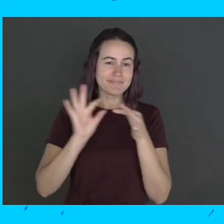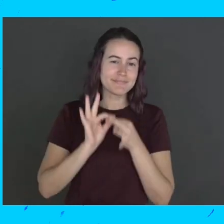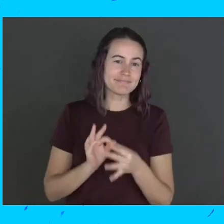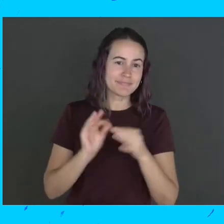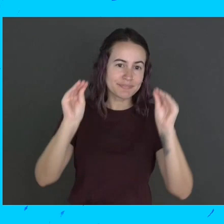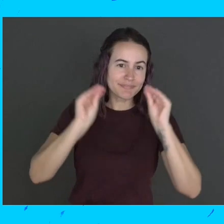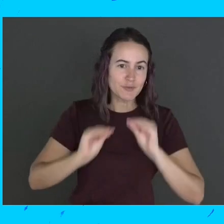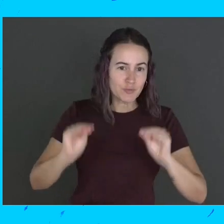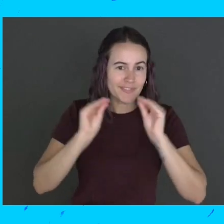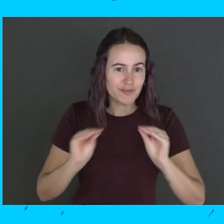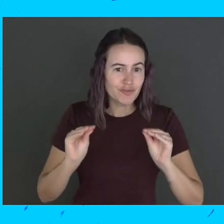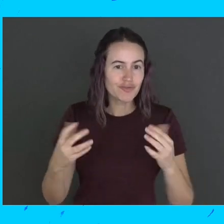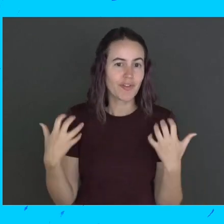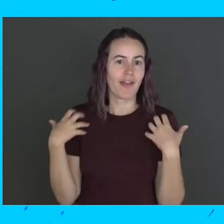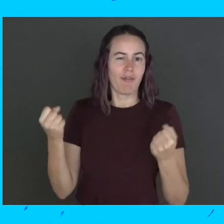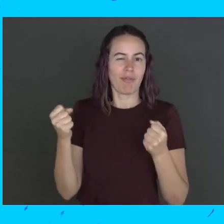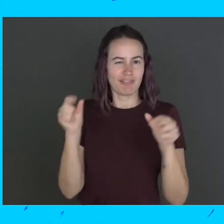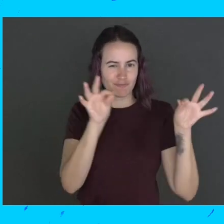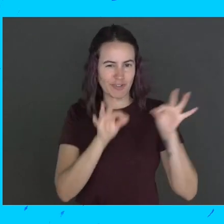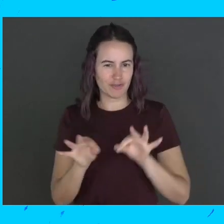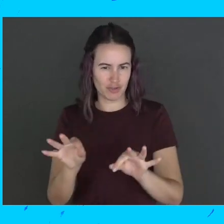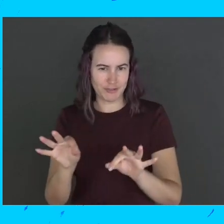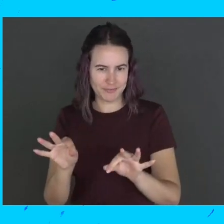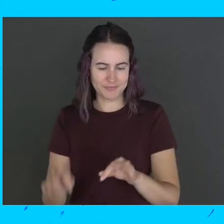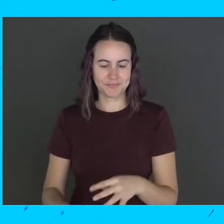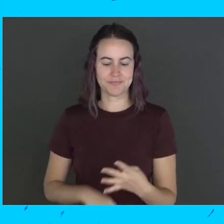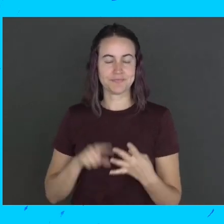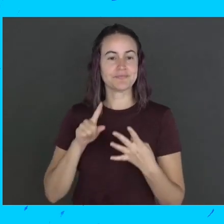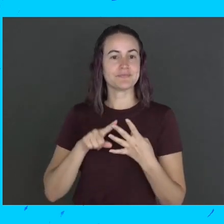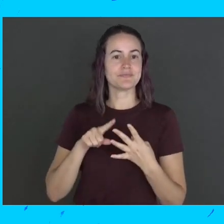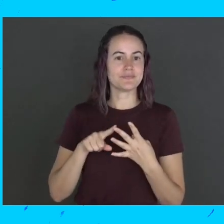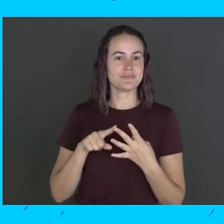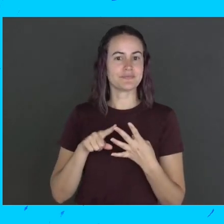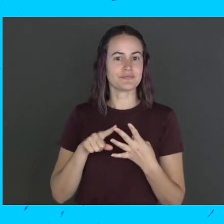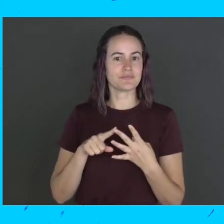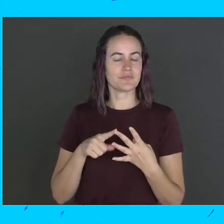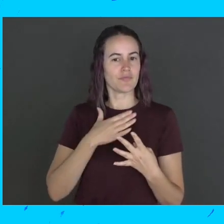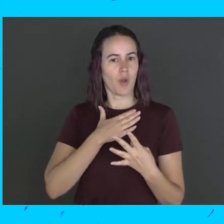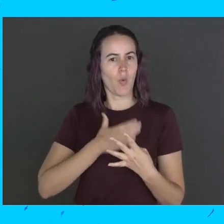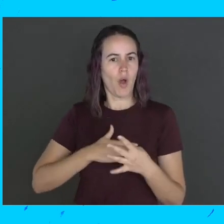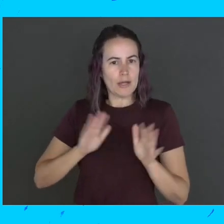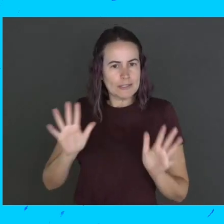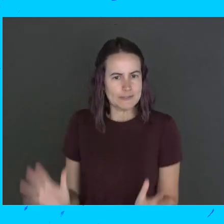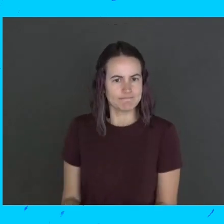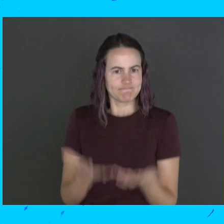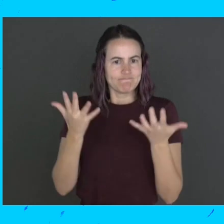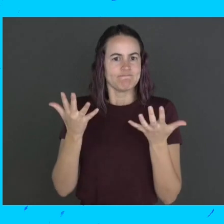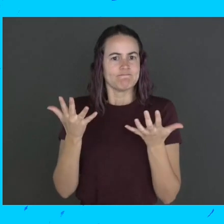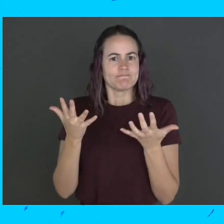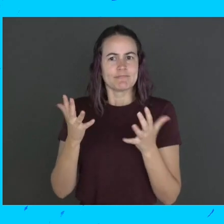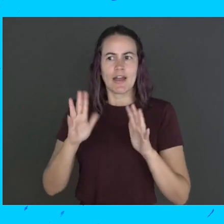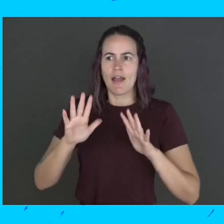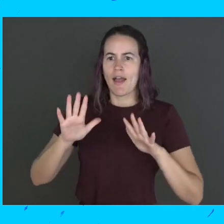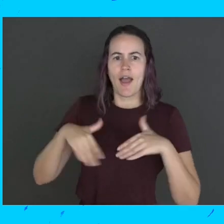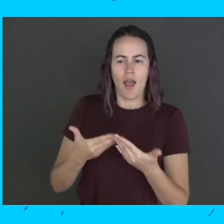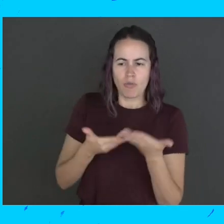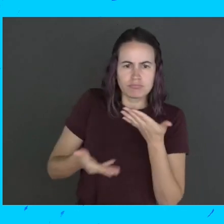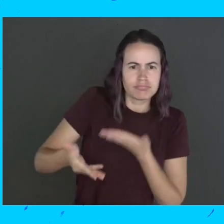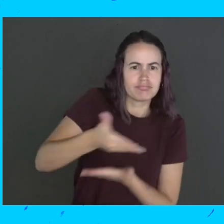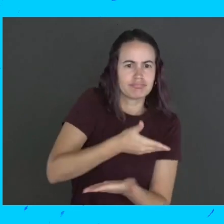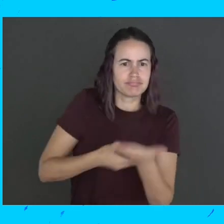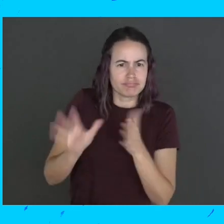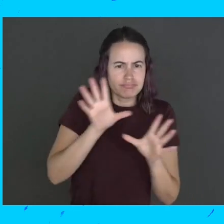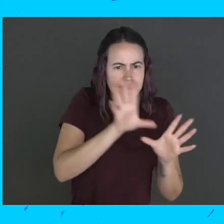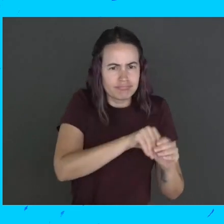strategy. The second is to facilitate a platform for active engagement and dialogue among all